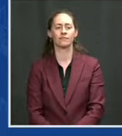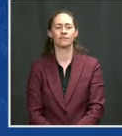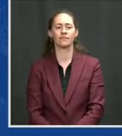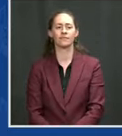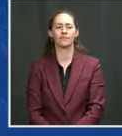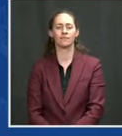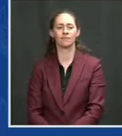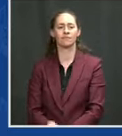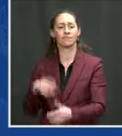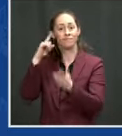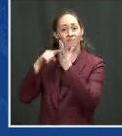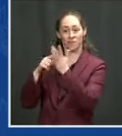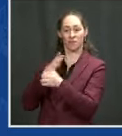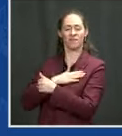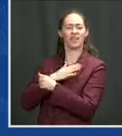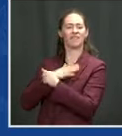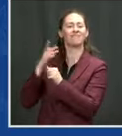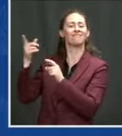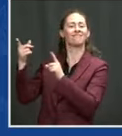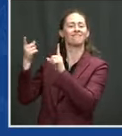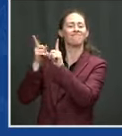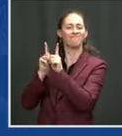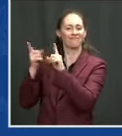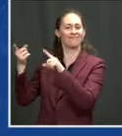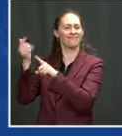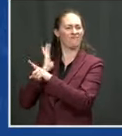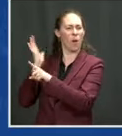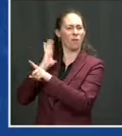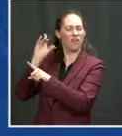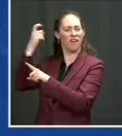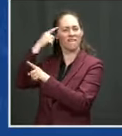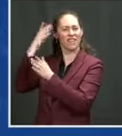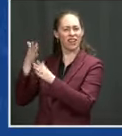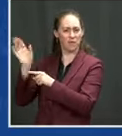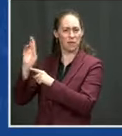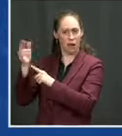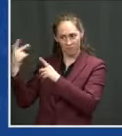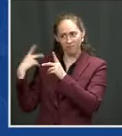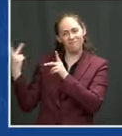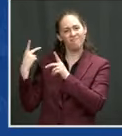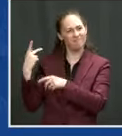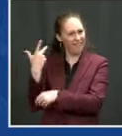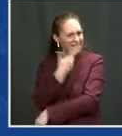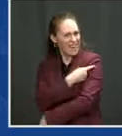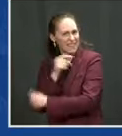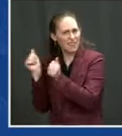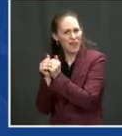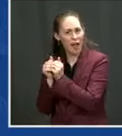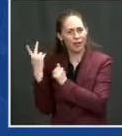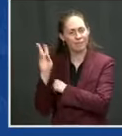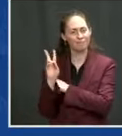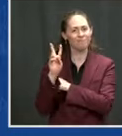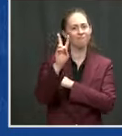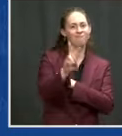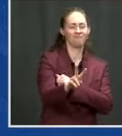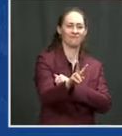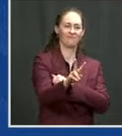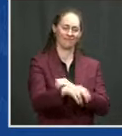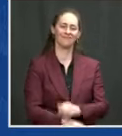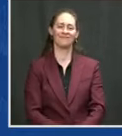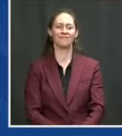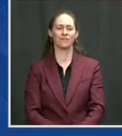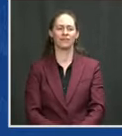got vaccinated together. And my message to folks there is there's a lot of good reasons to get vaccinated. But for some of them, you know, if you need another one, go